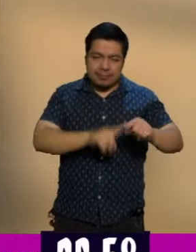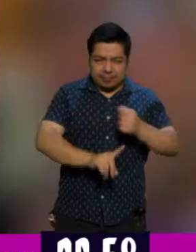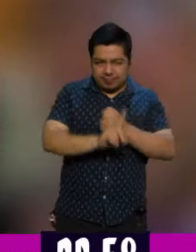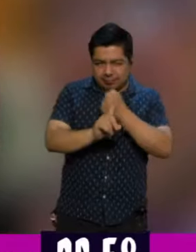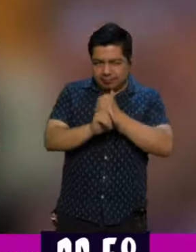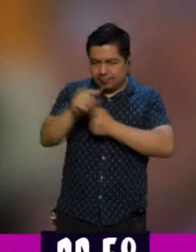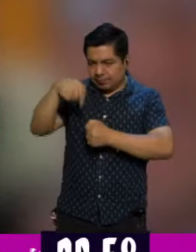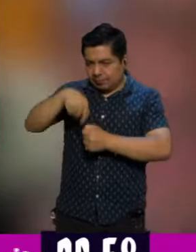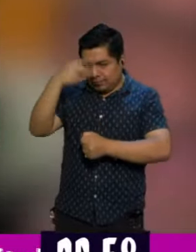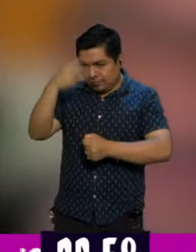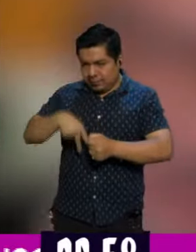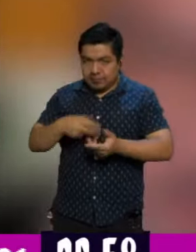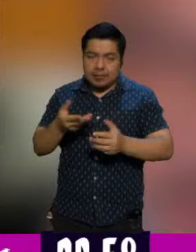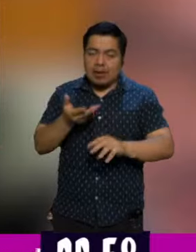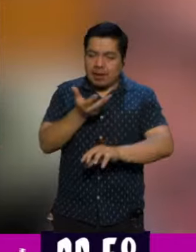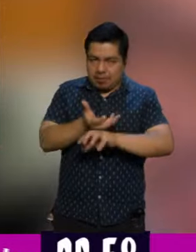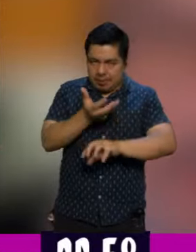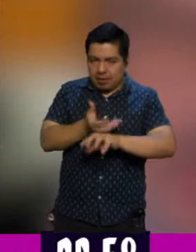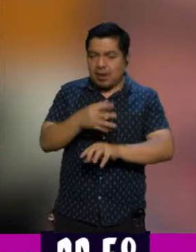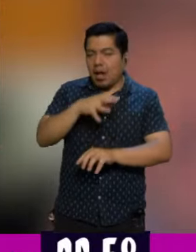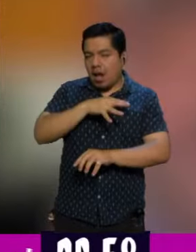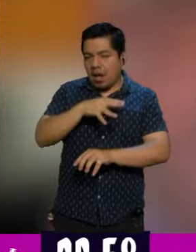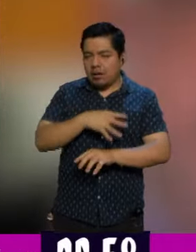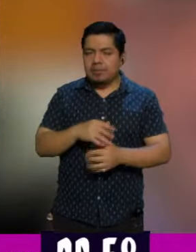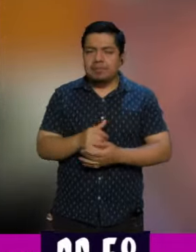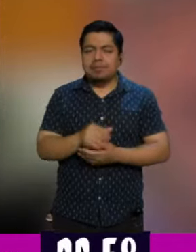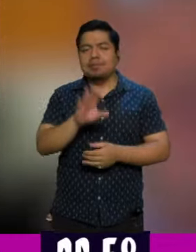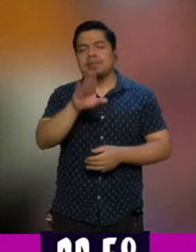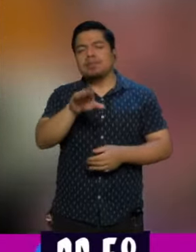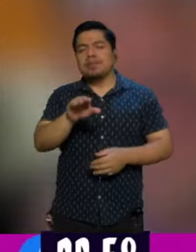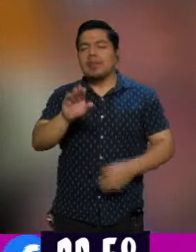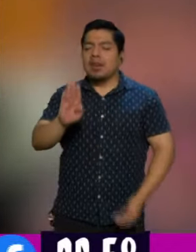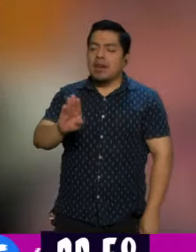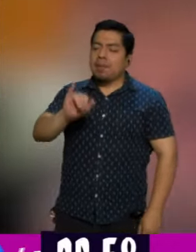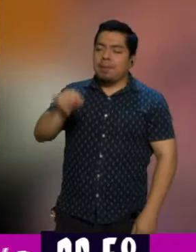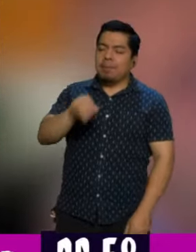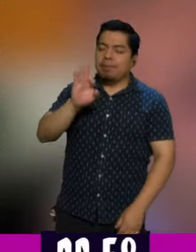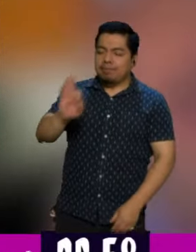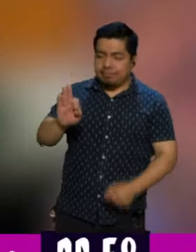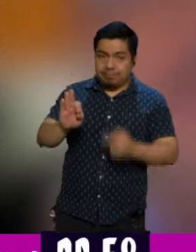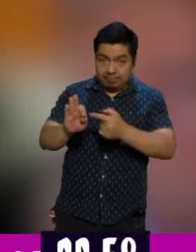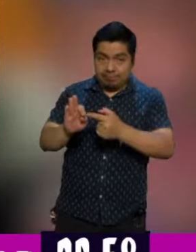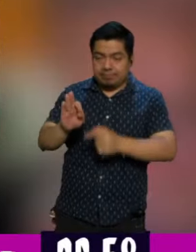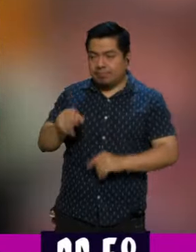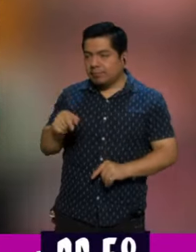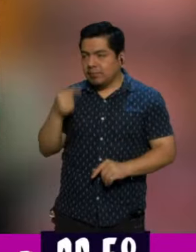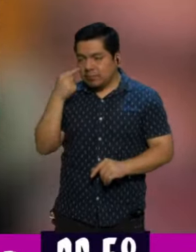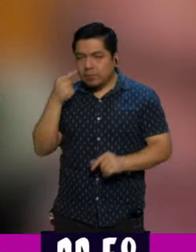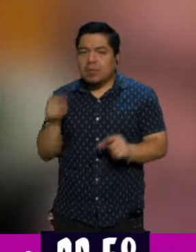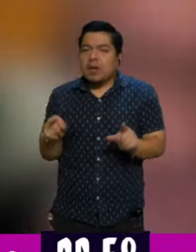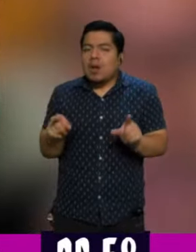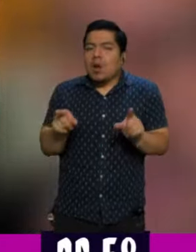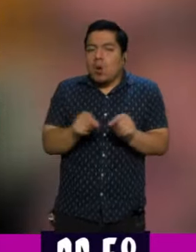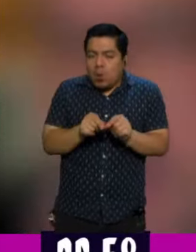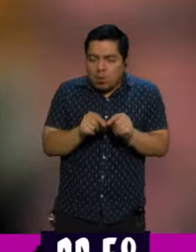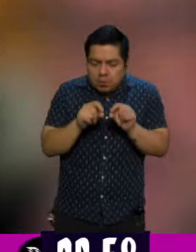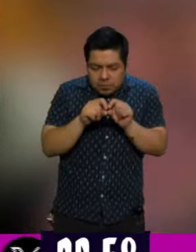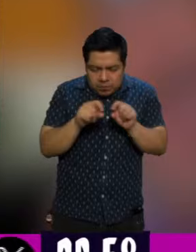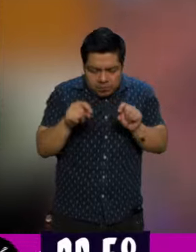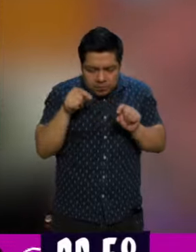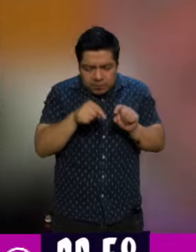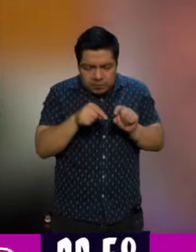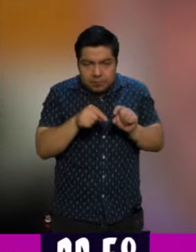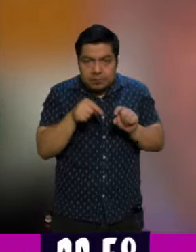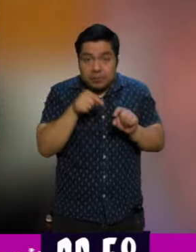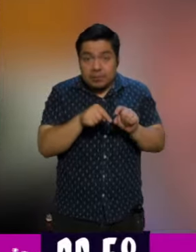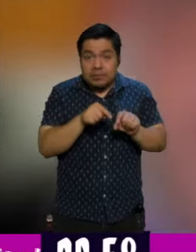on. I guess that talking about Benjamin Franklin and as even the synopsis of the show says, he